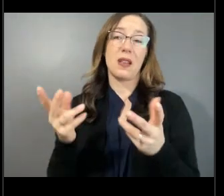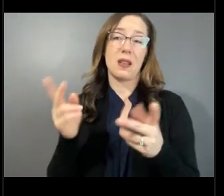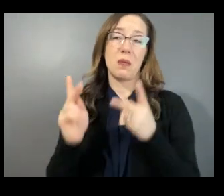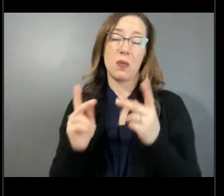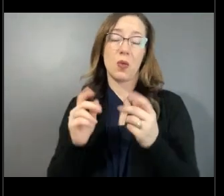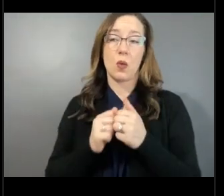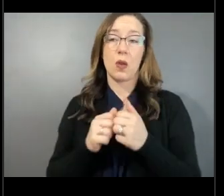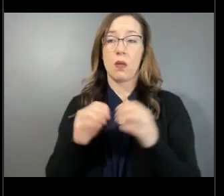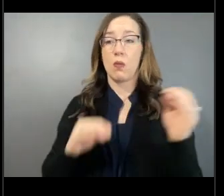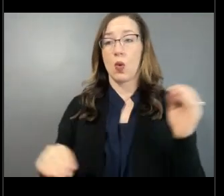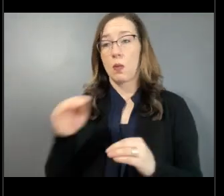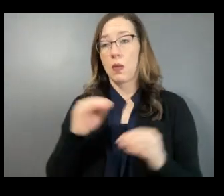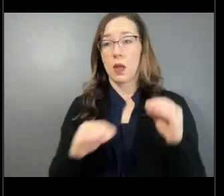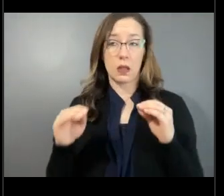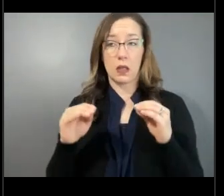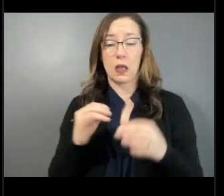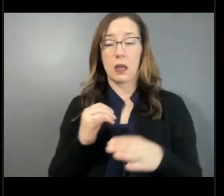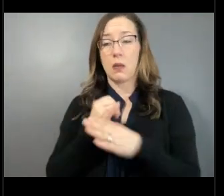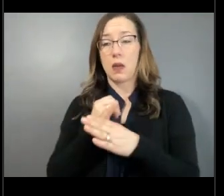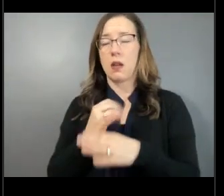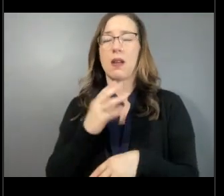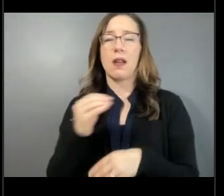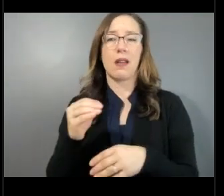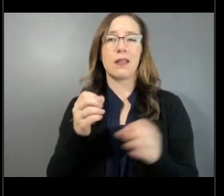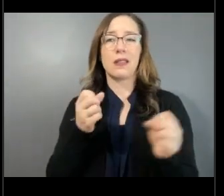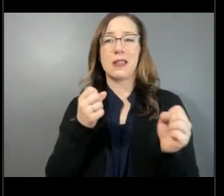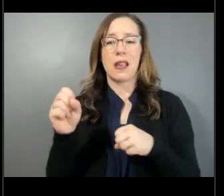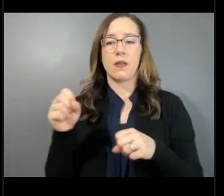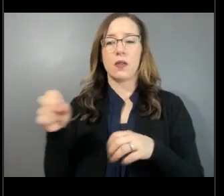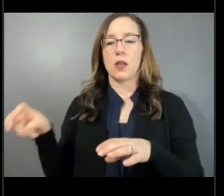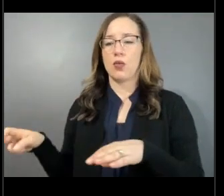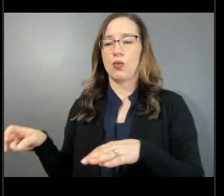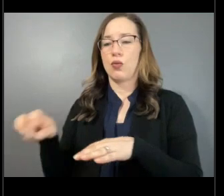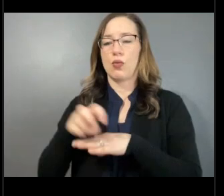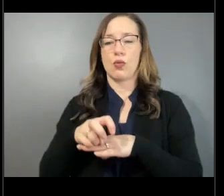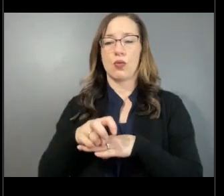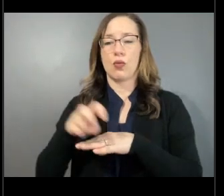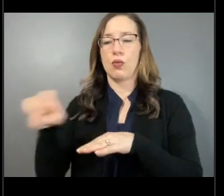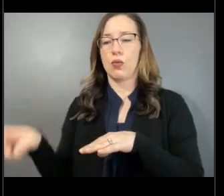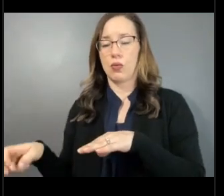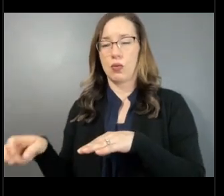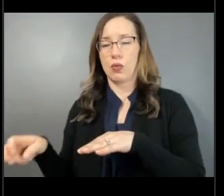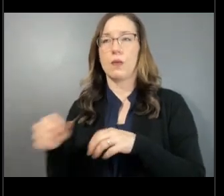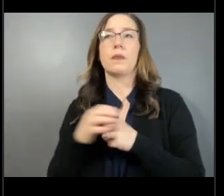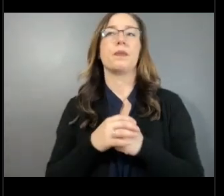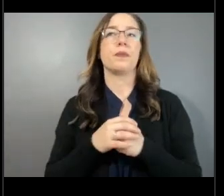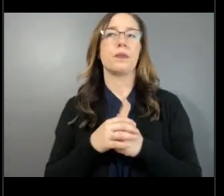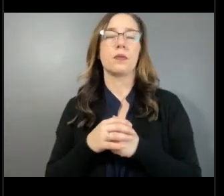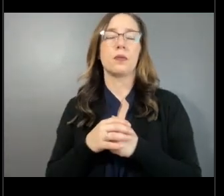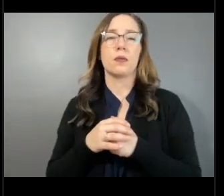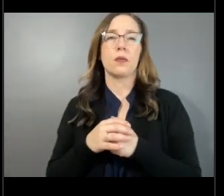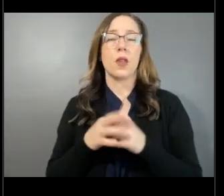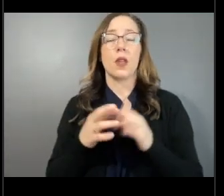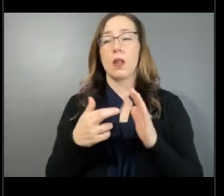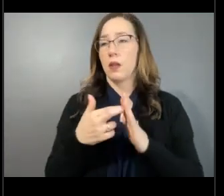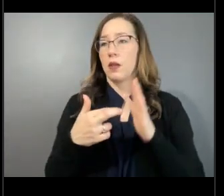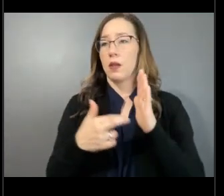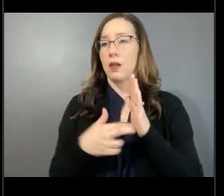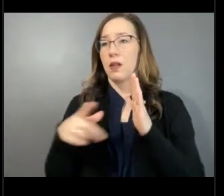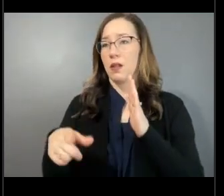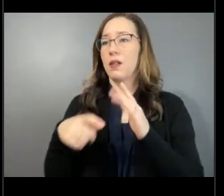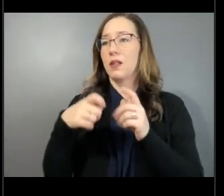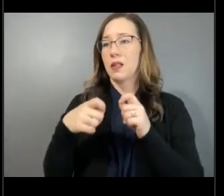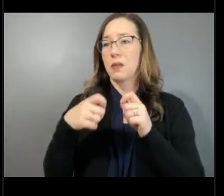mobility impairments to safely transfer on and off the toilet. The guidelines